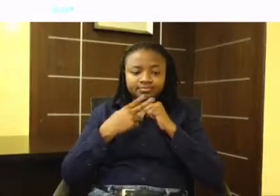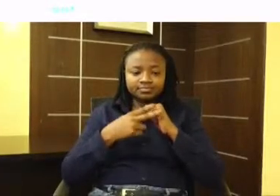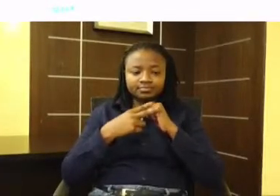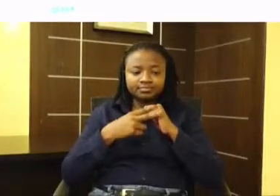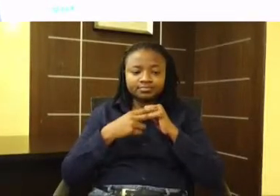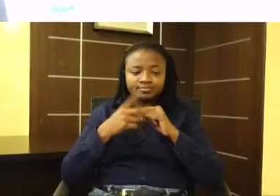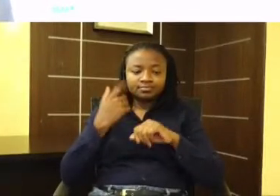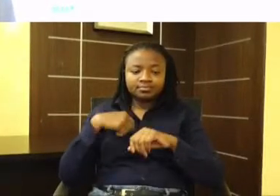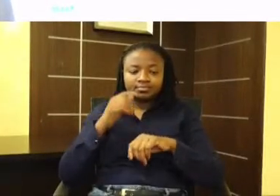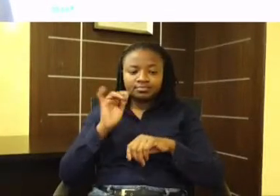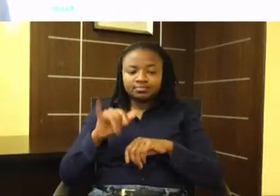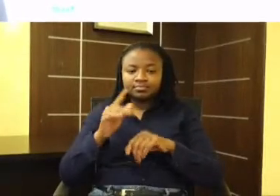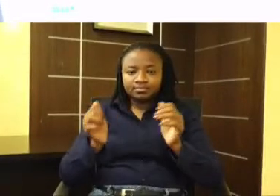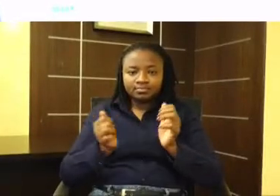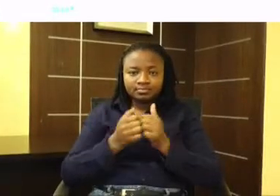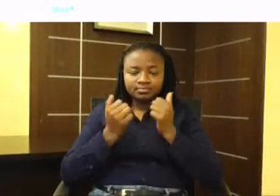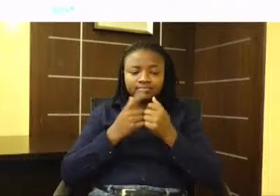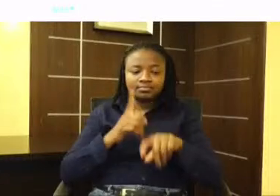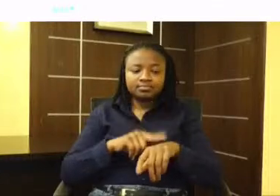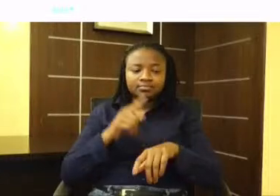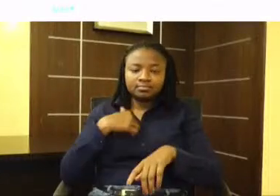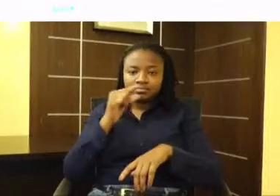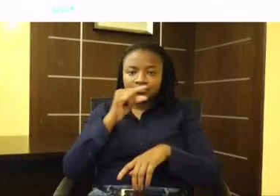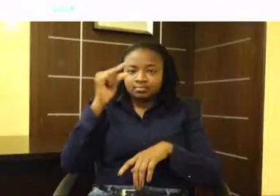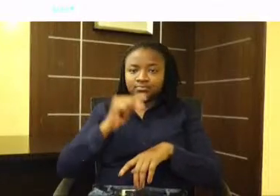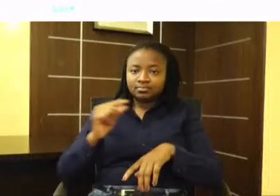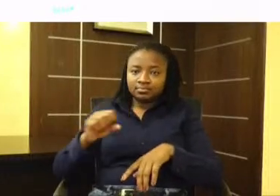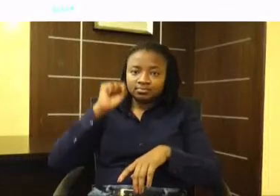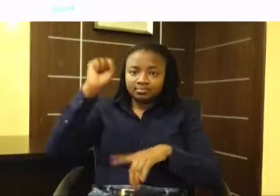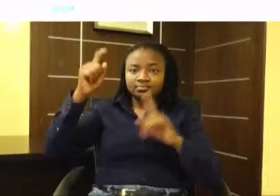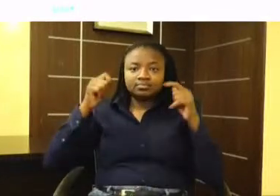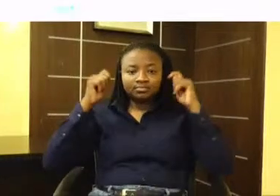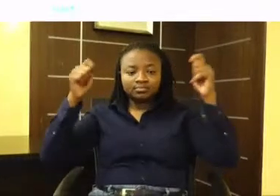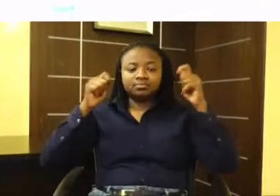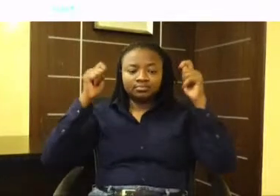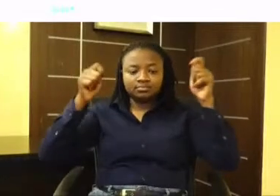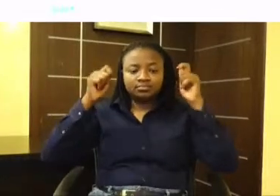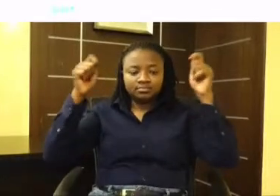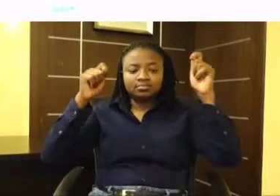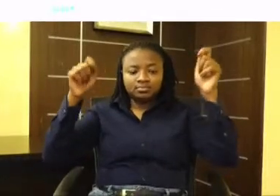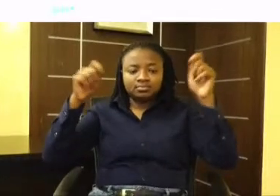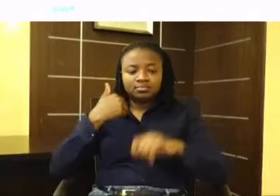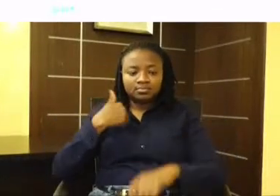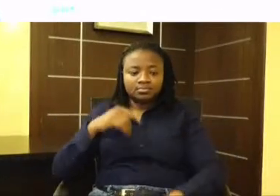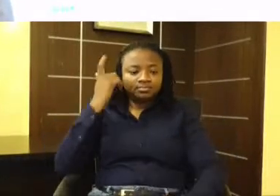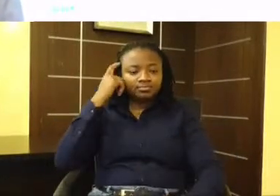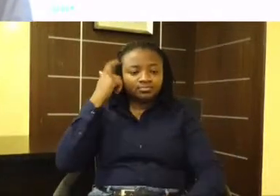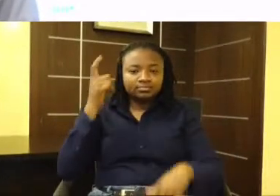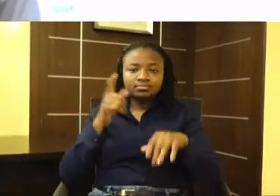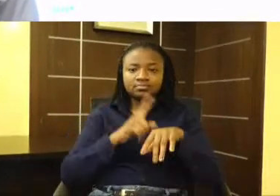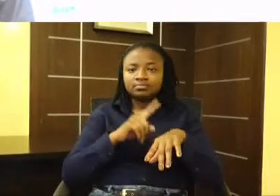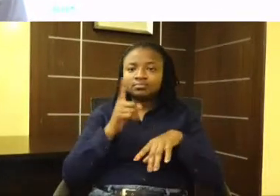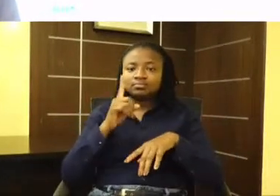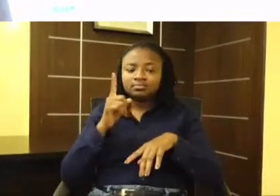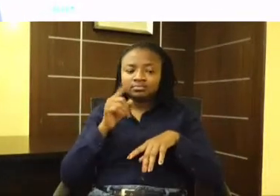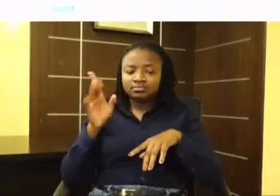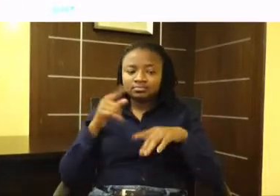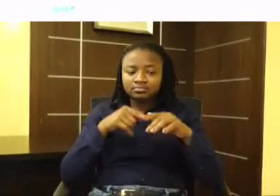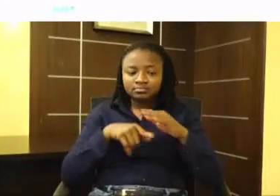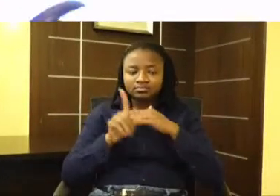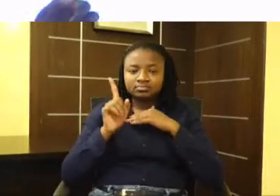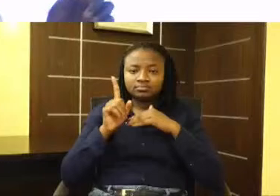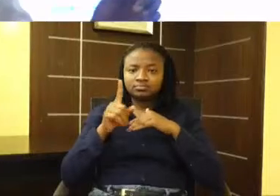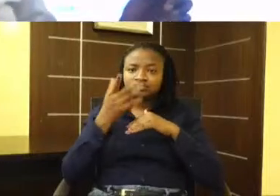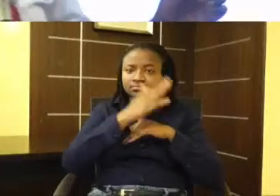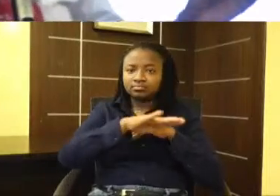the Gen Z's protests. And I remember the one they entered in Parliament. We